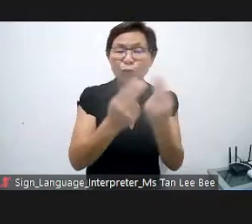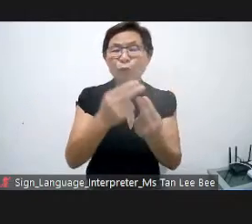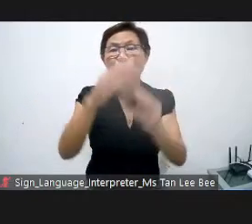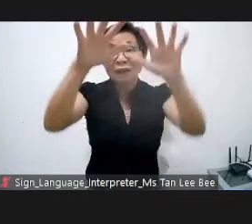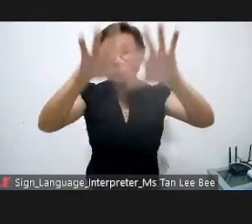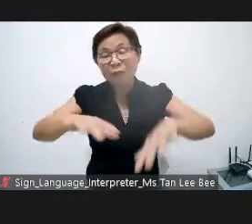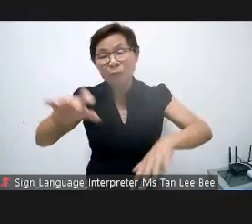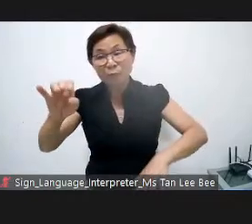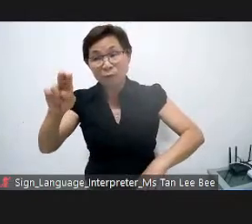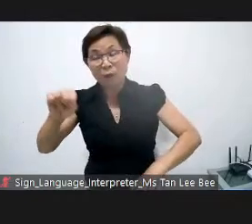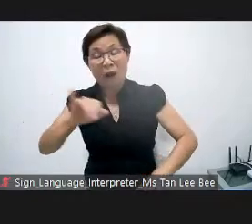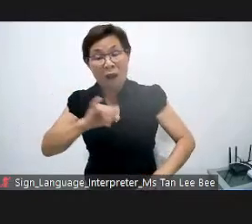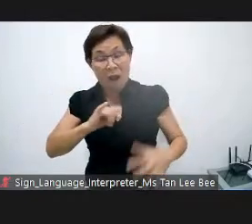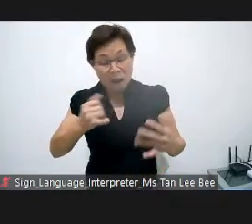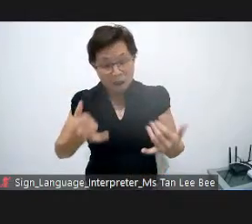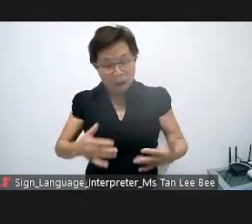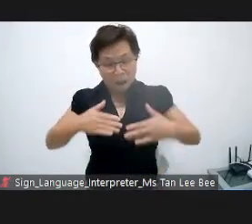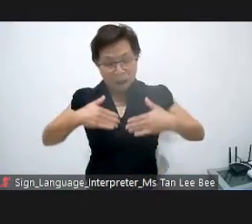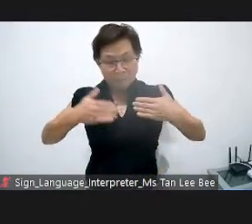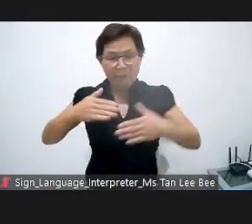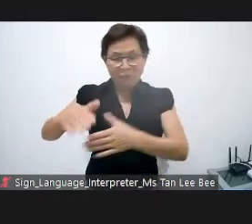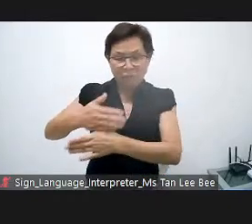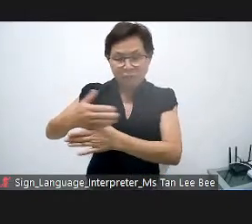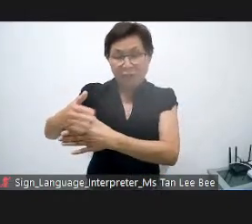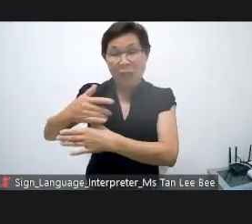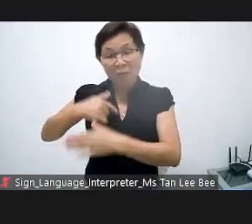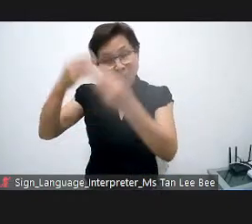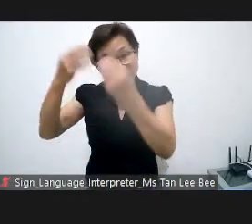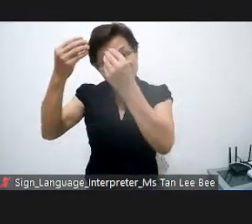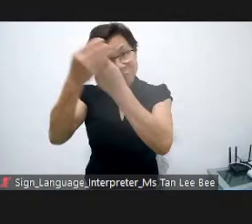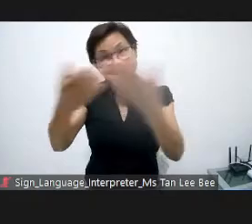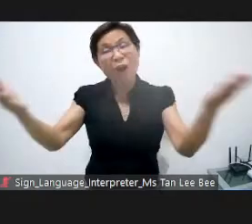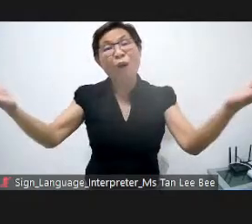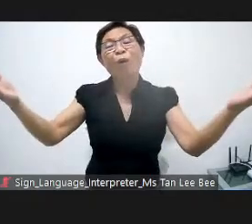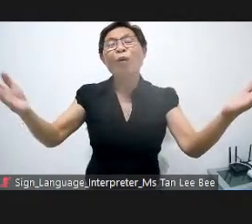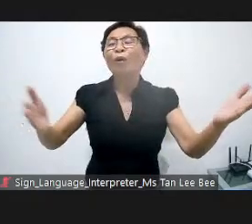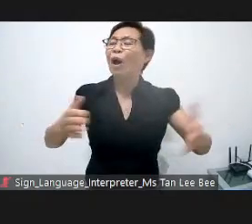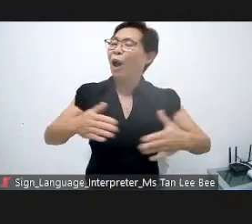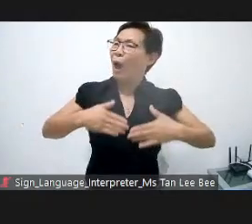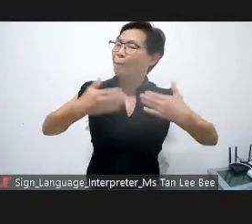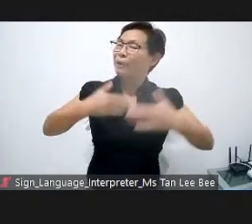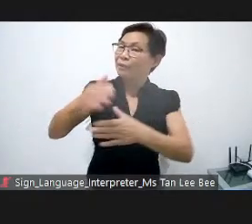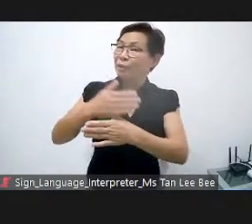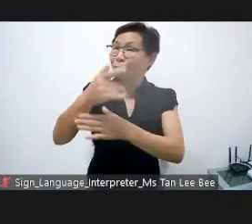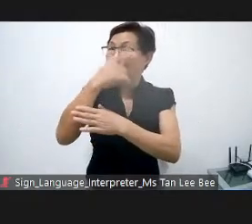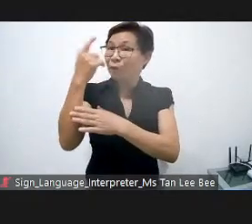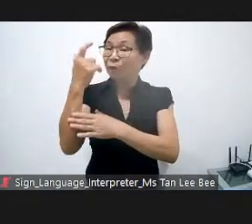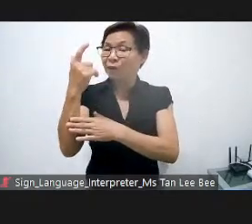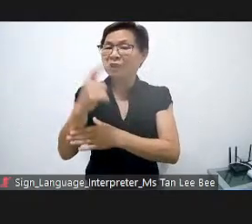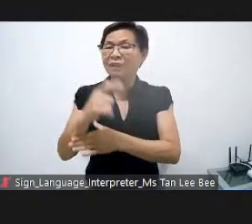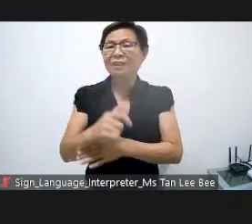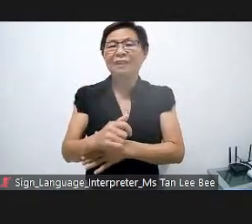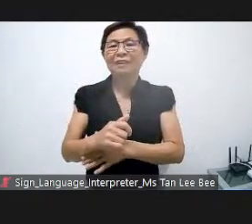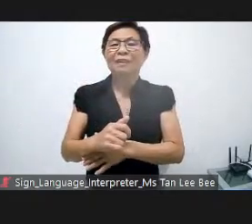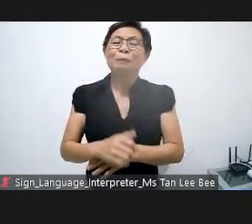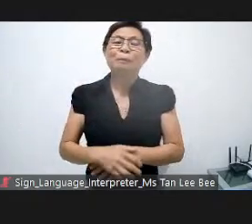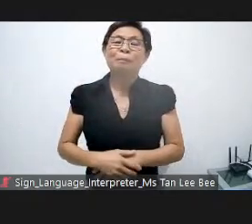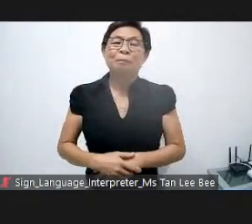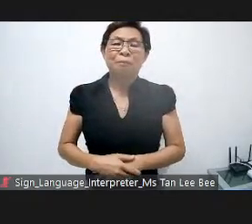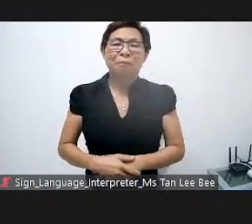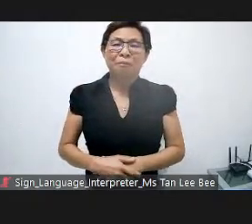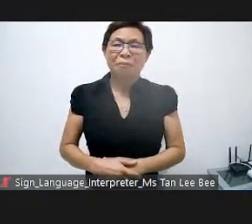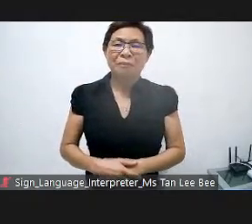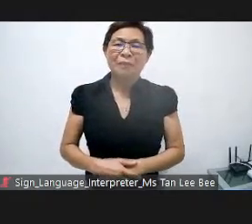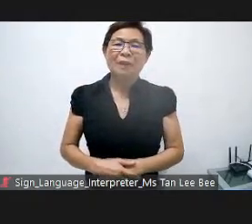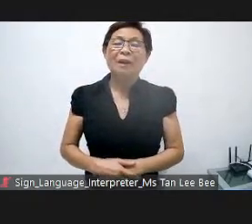and I'm very glad to be able to share in our session today with the rest all of you, enthusiasts and energetic educators here.